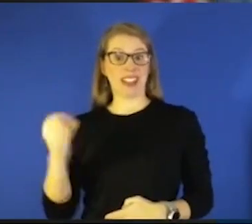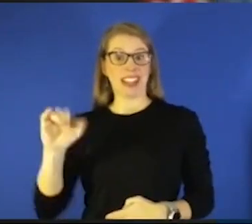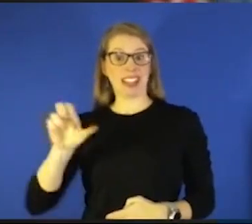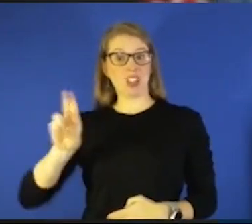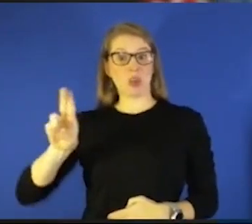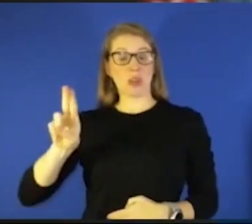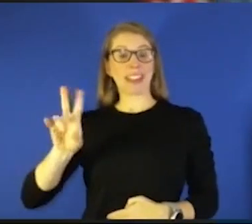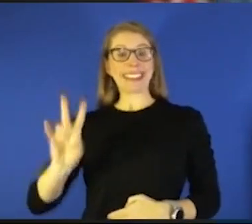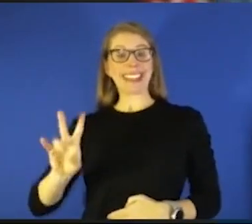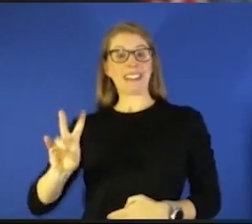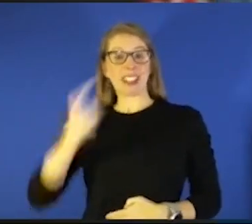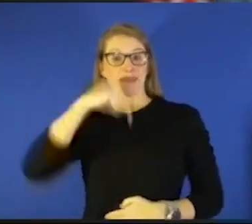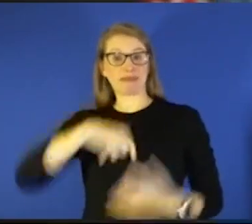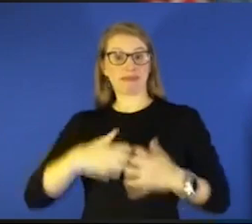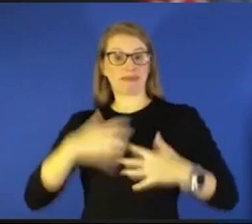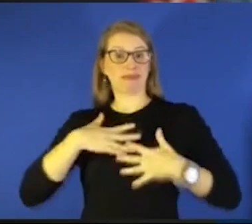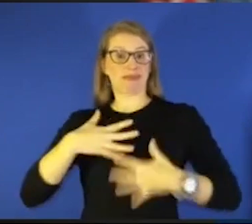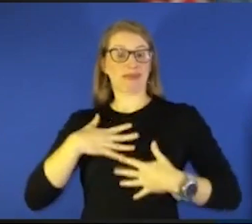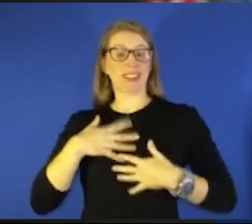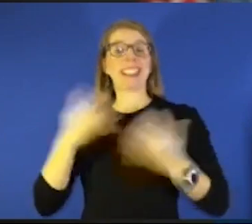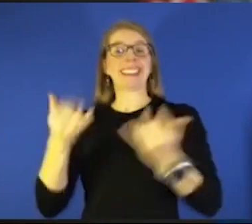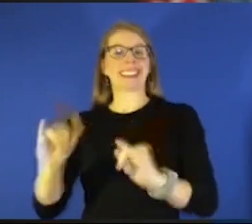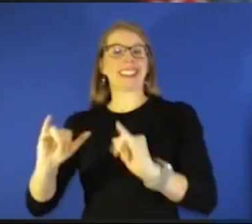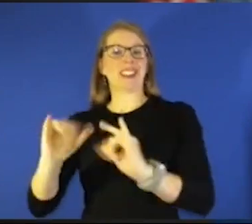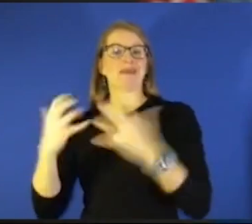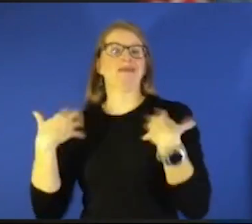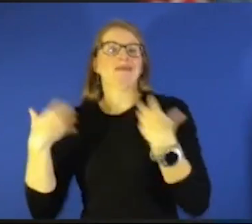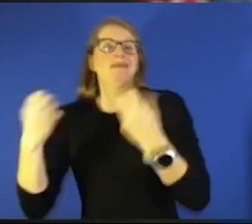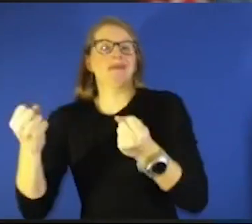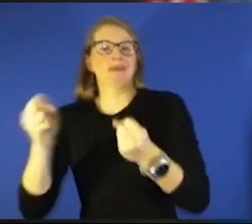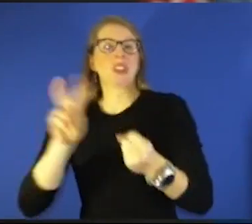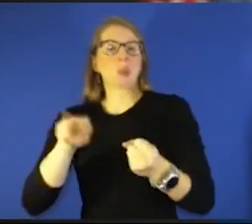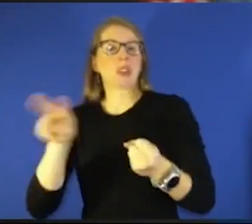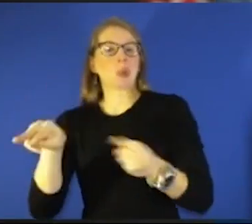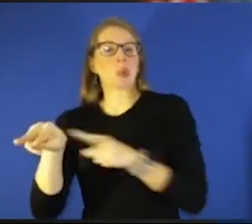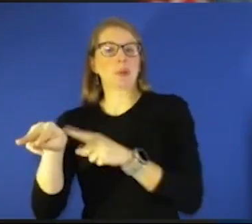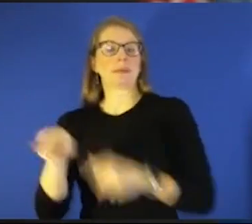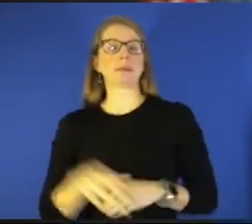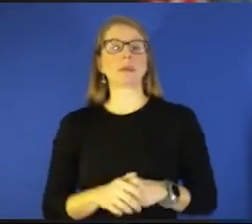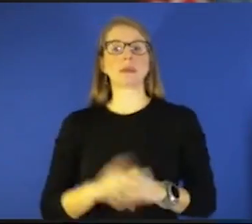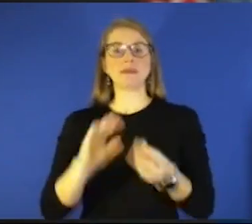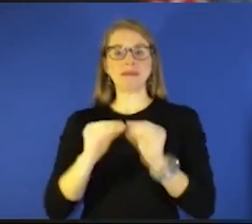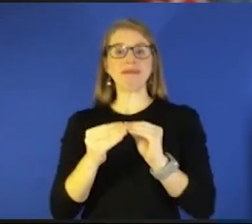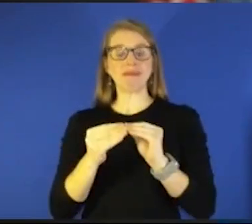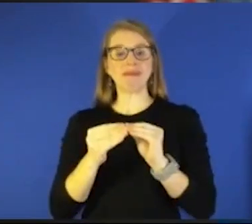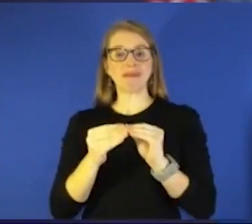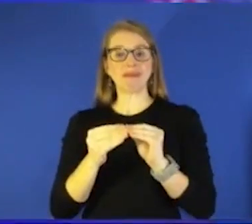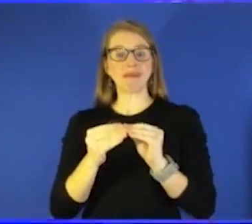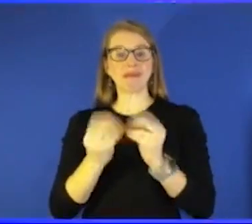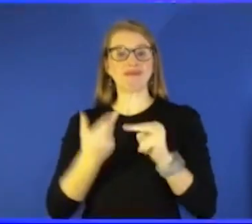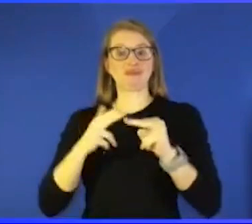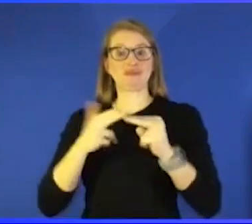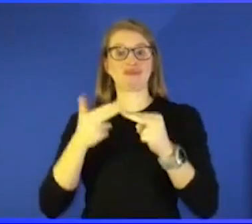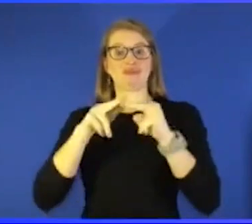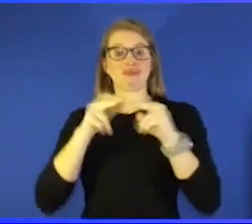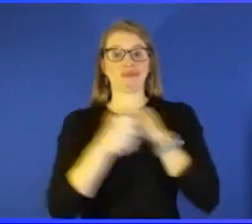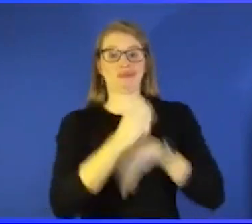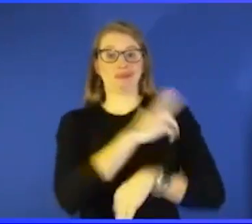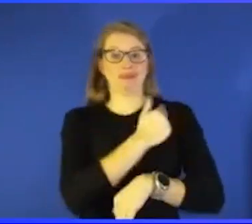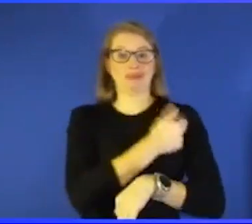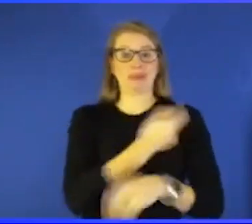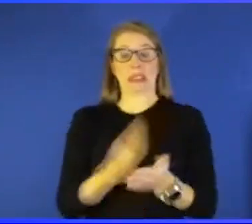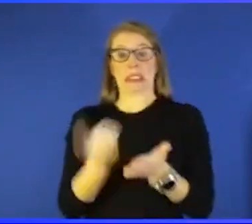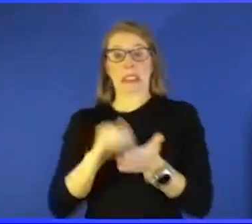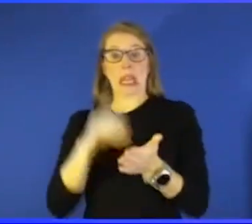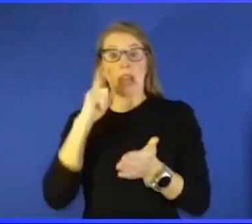those on the ventilator, still 22 in that recovery period. So the numbers are creeping up with hospitalizations. And again, I think we